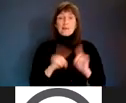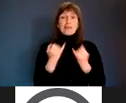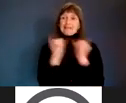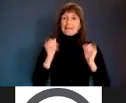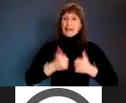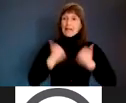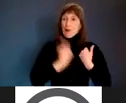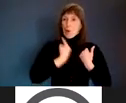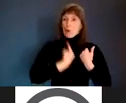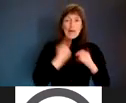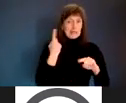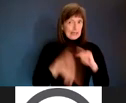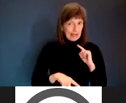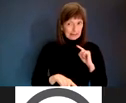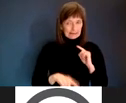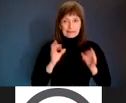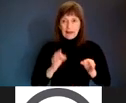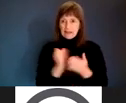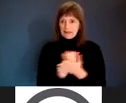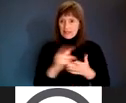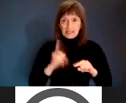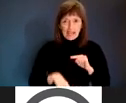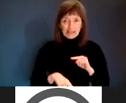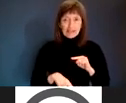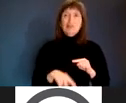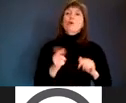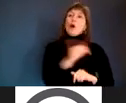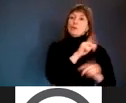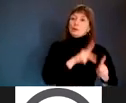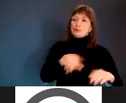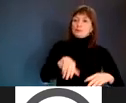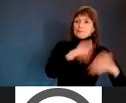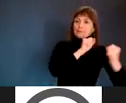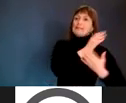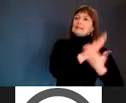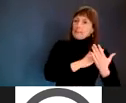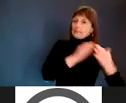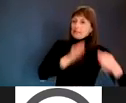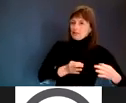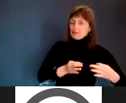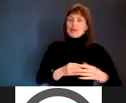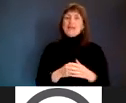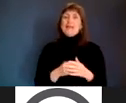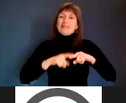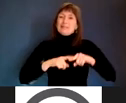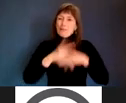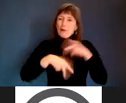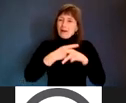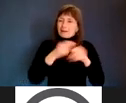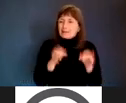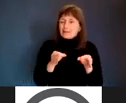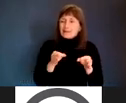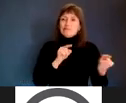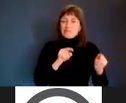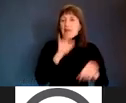So we're really looking at what is the person's ability to understand and appreciate their ability to make a